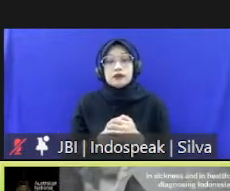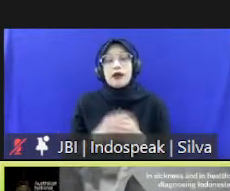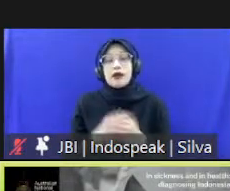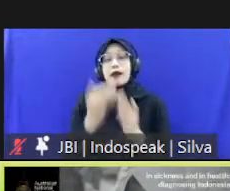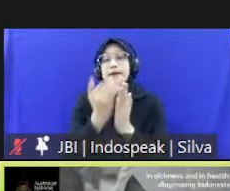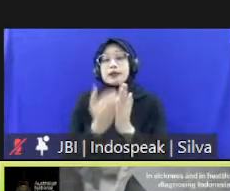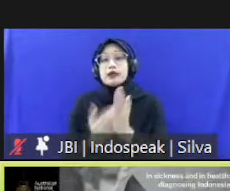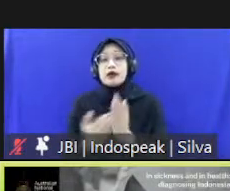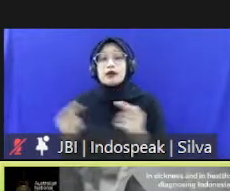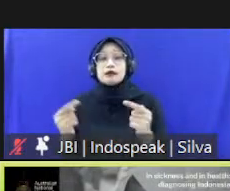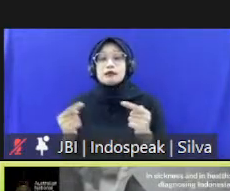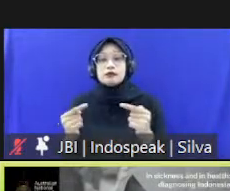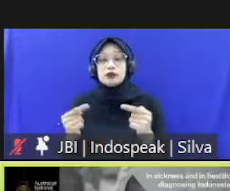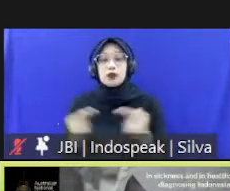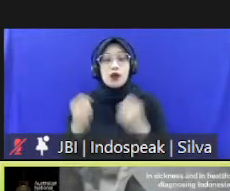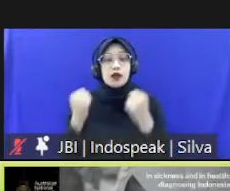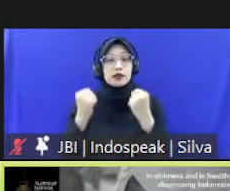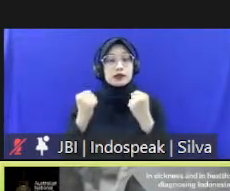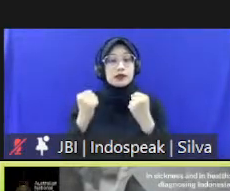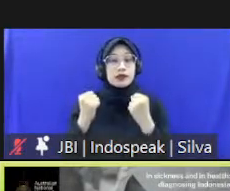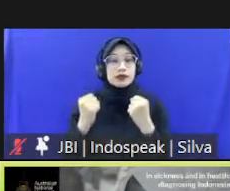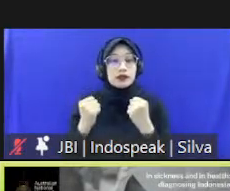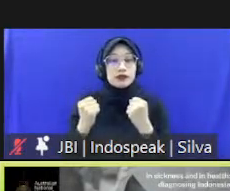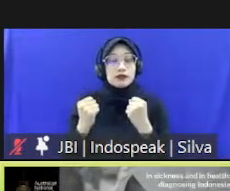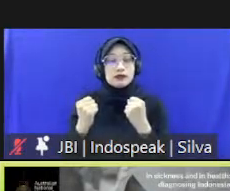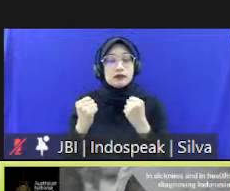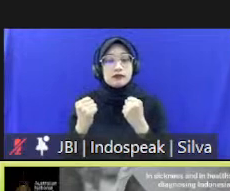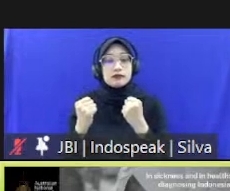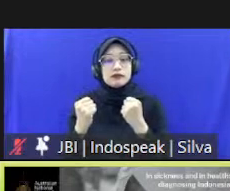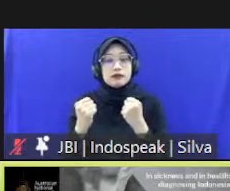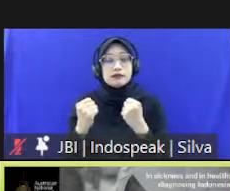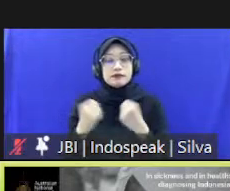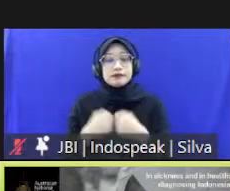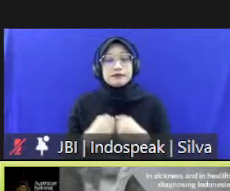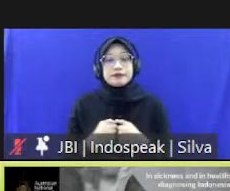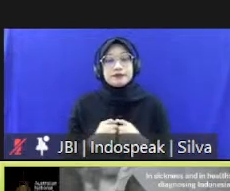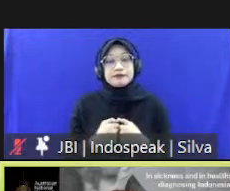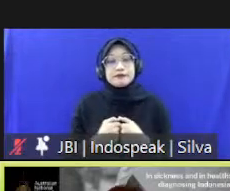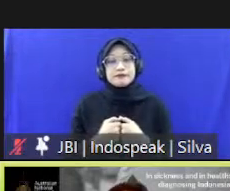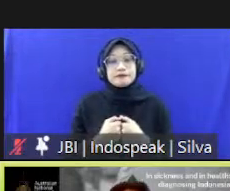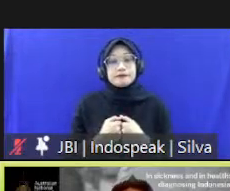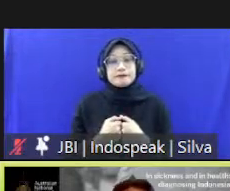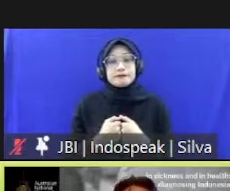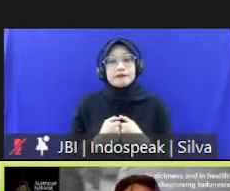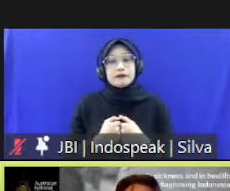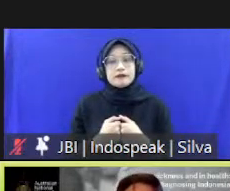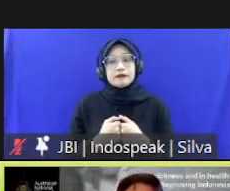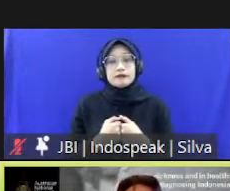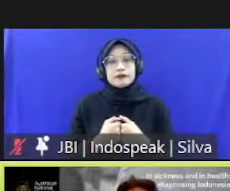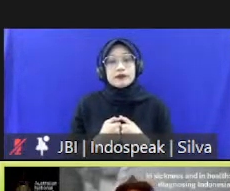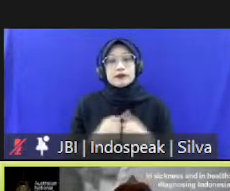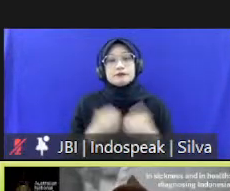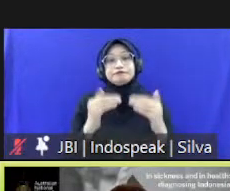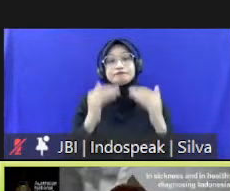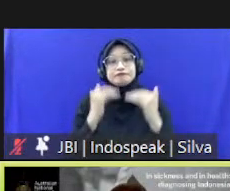killed off fairly early on in the piece. So we shine a light on the right to